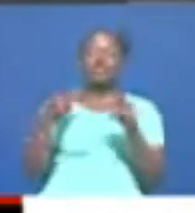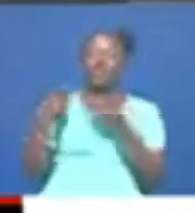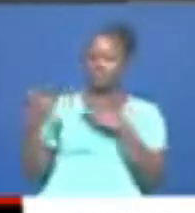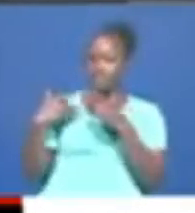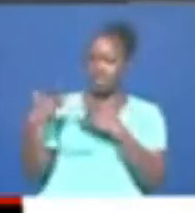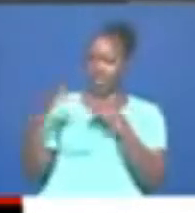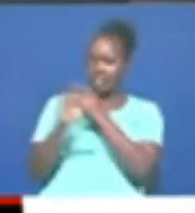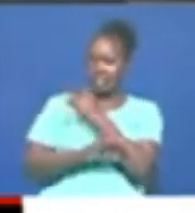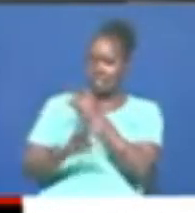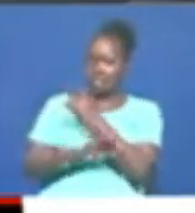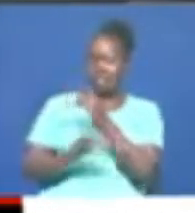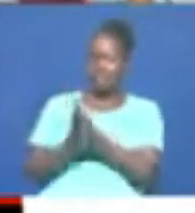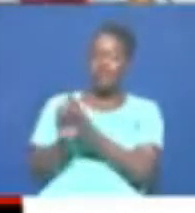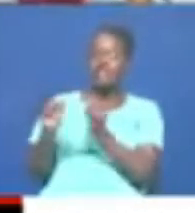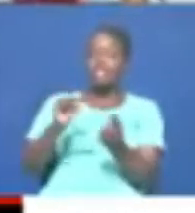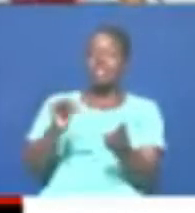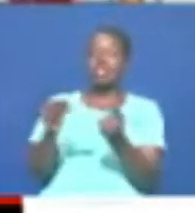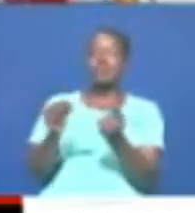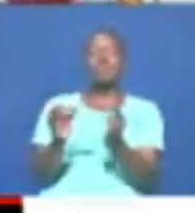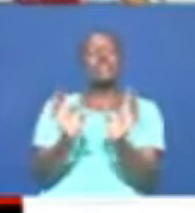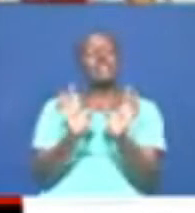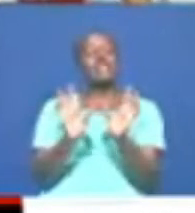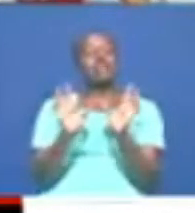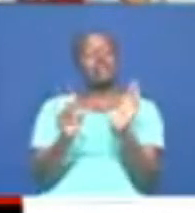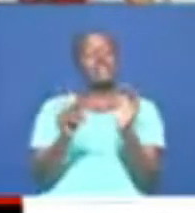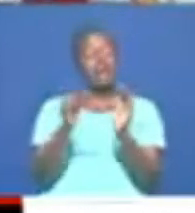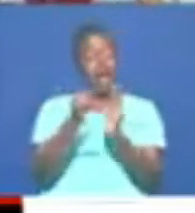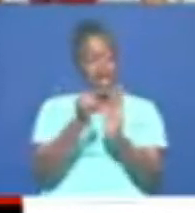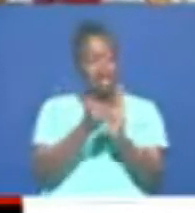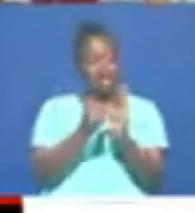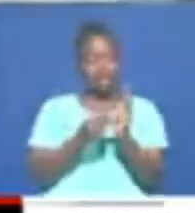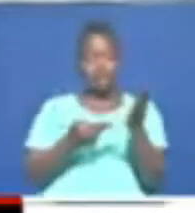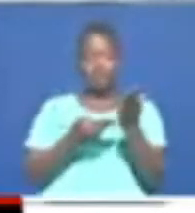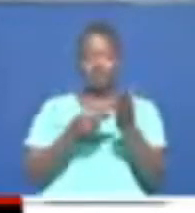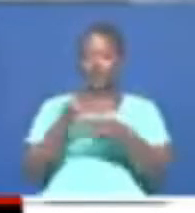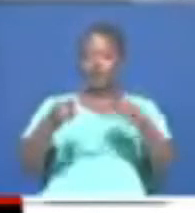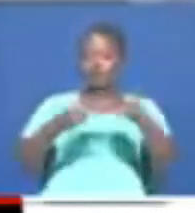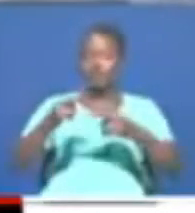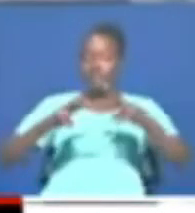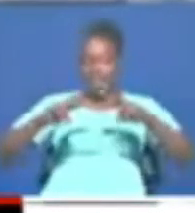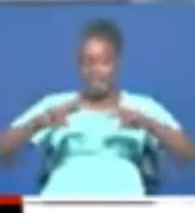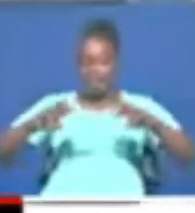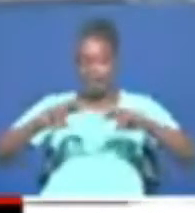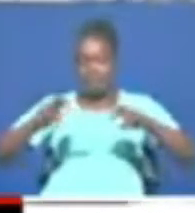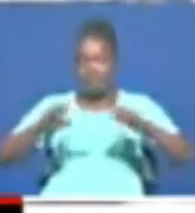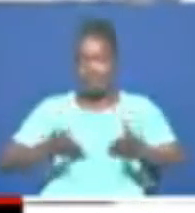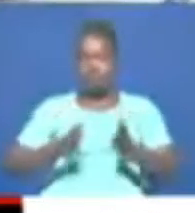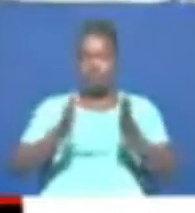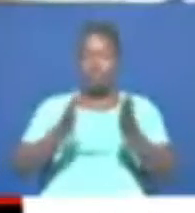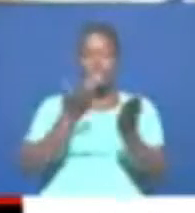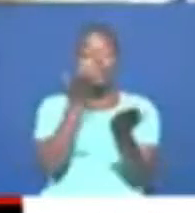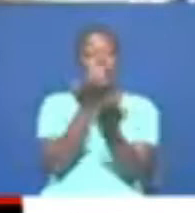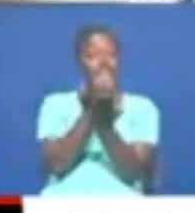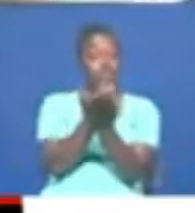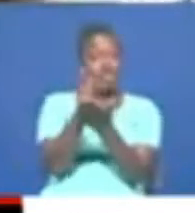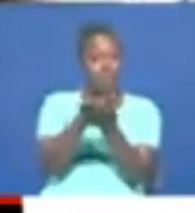lab is equipped with latest analytical technology that will revolutionize investigative techniques based on evidence,